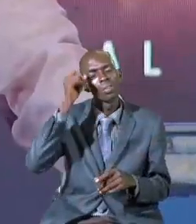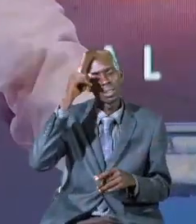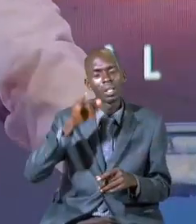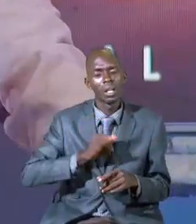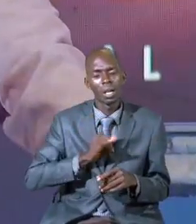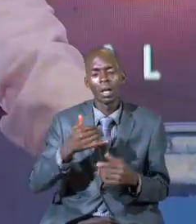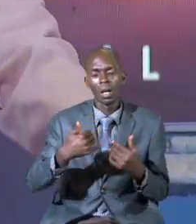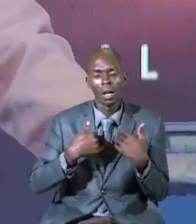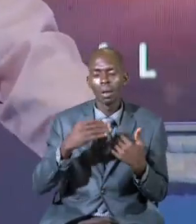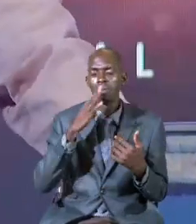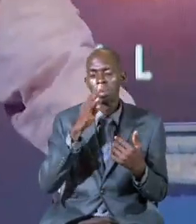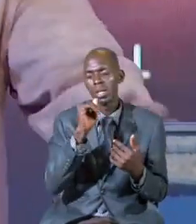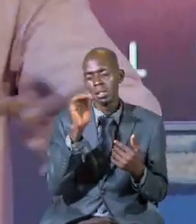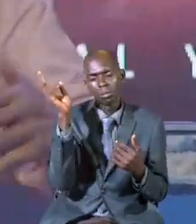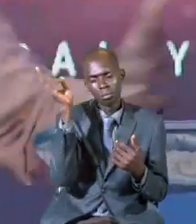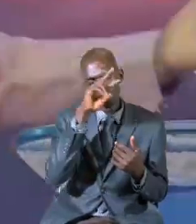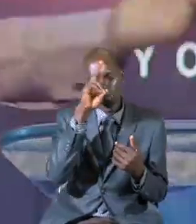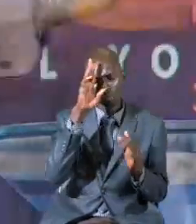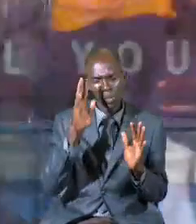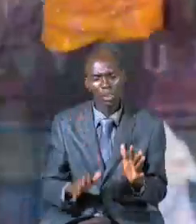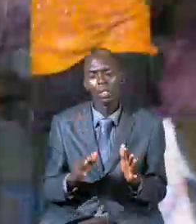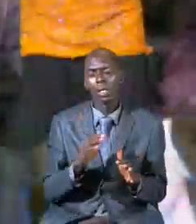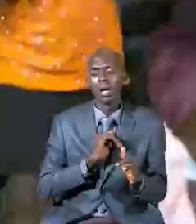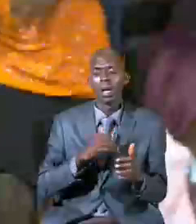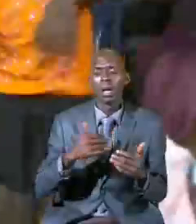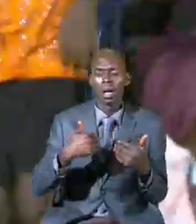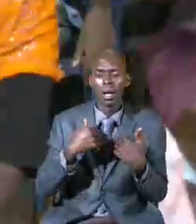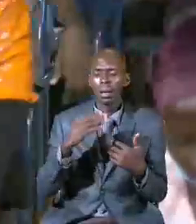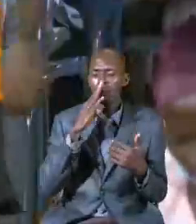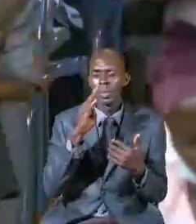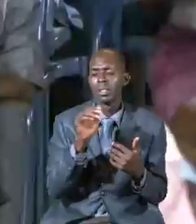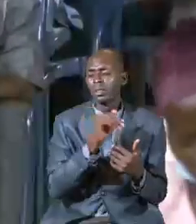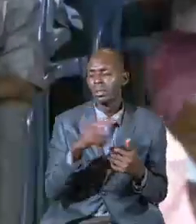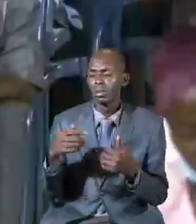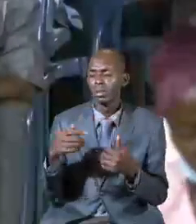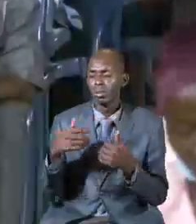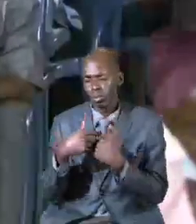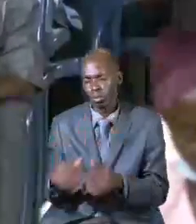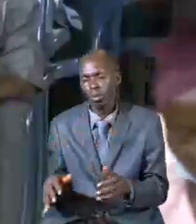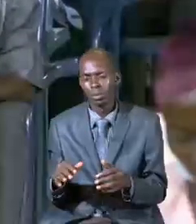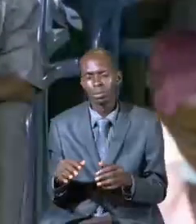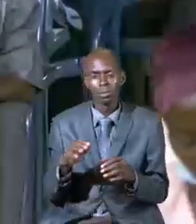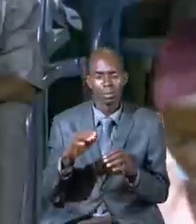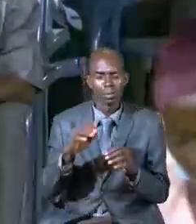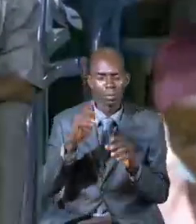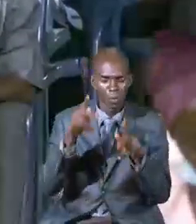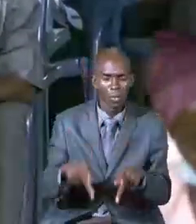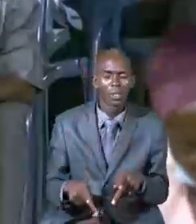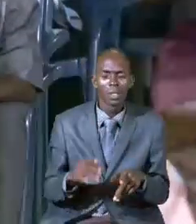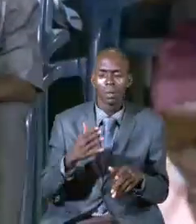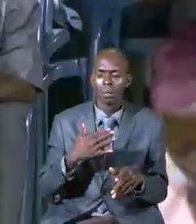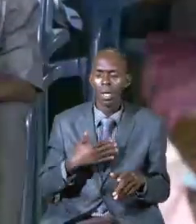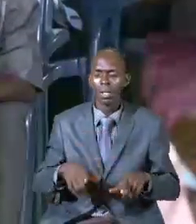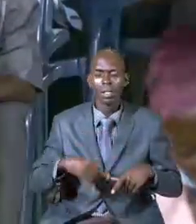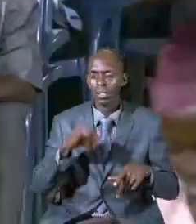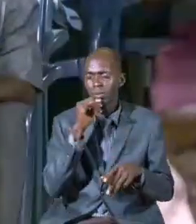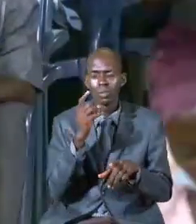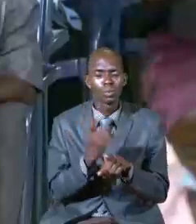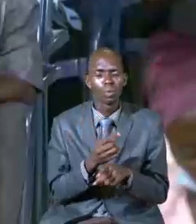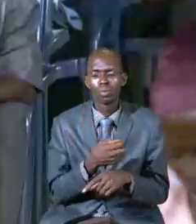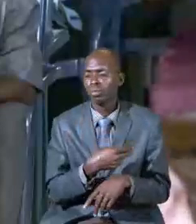prodigal. I've been a runaway. I've been a person. I was just wobbling through life. And my life has not amounted to much. But